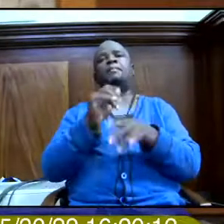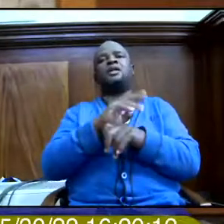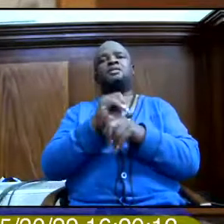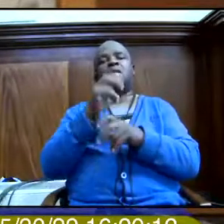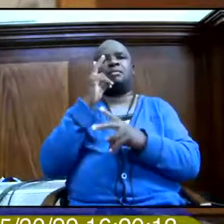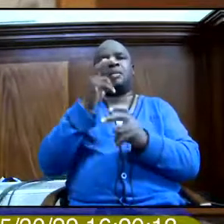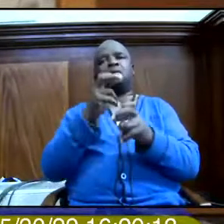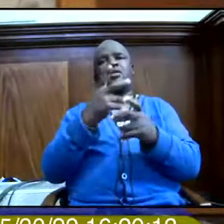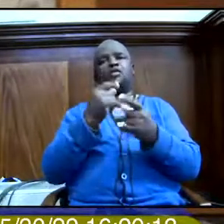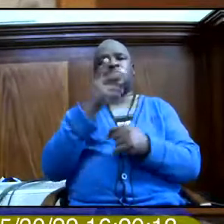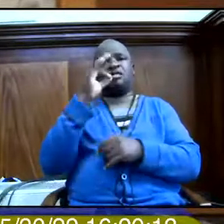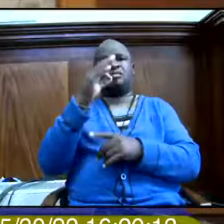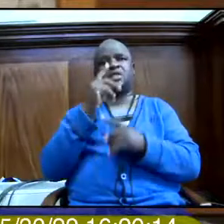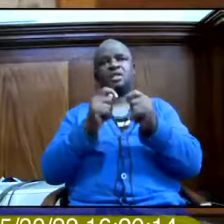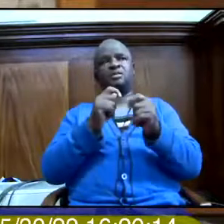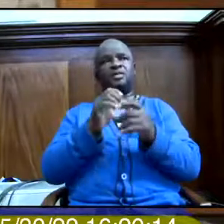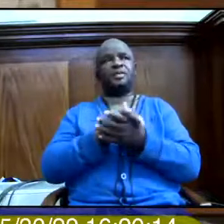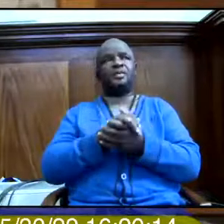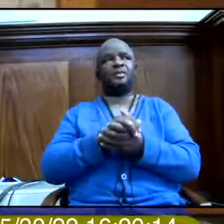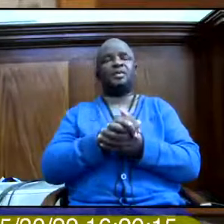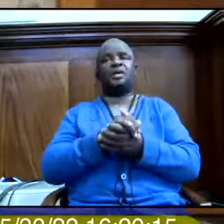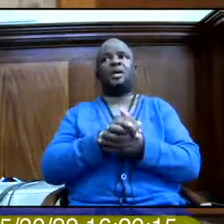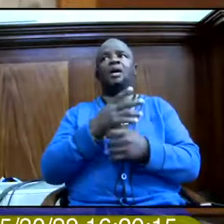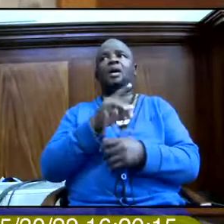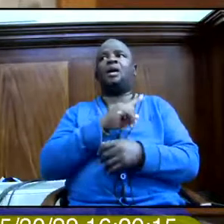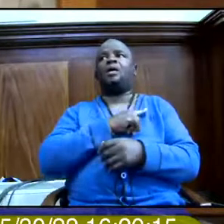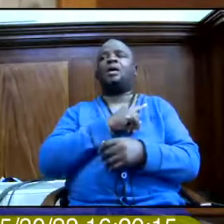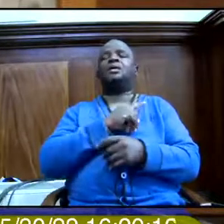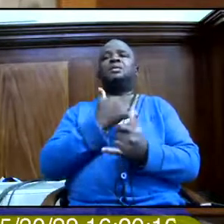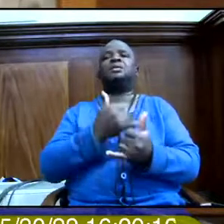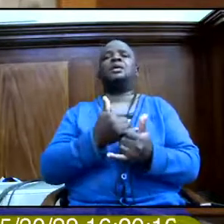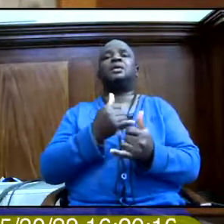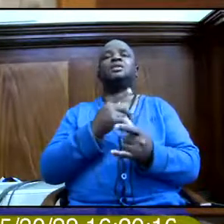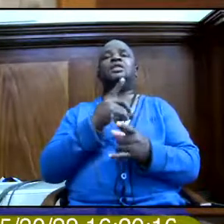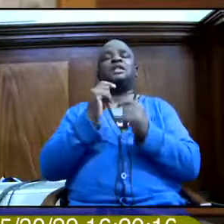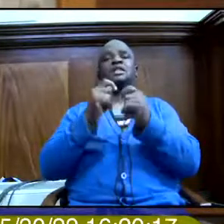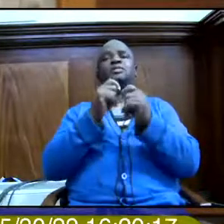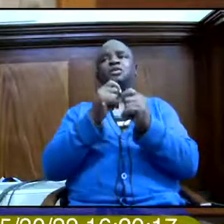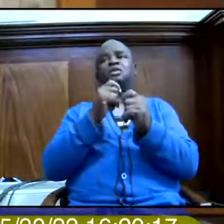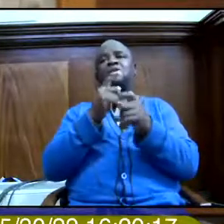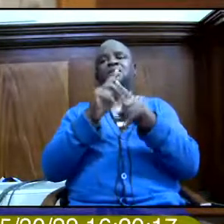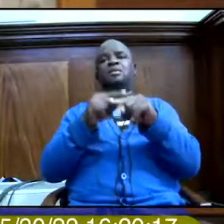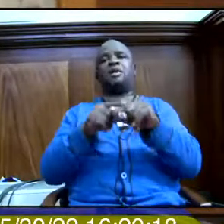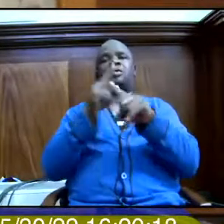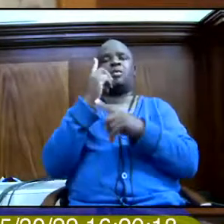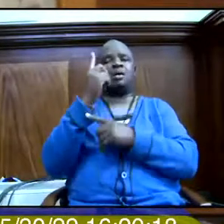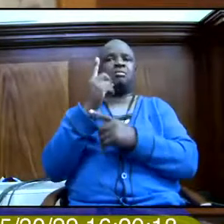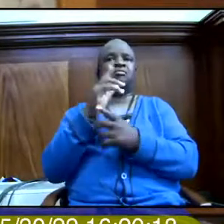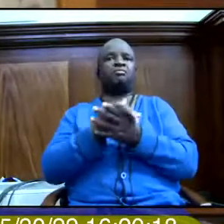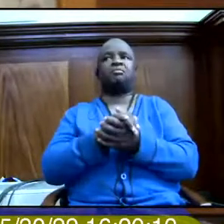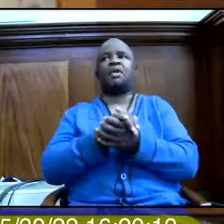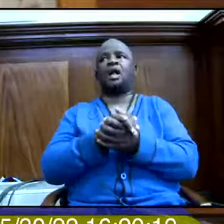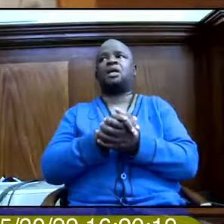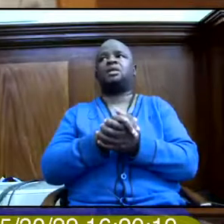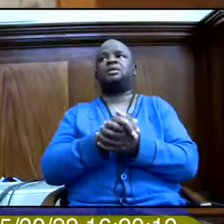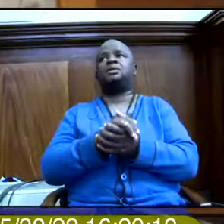transport as an alternative because we do not have any alternative but we are compelled to